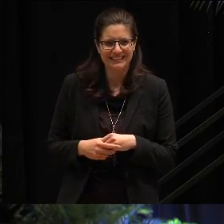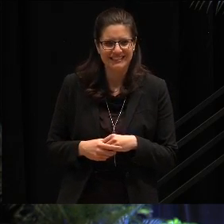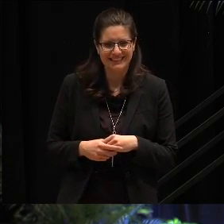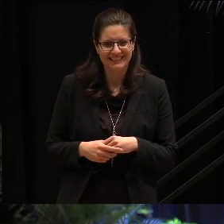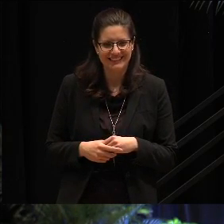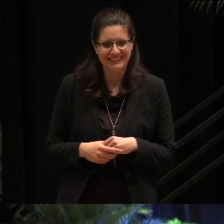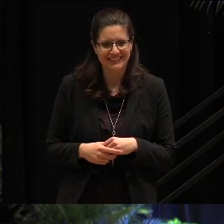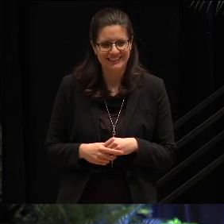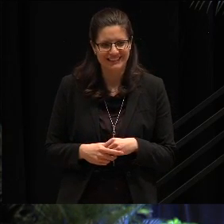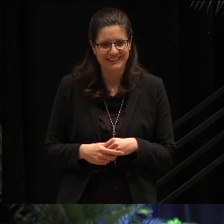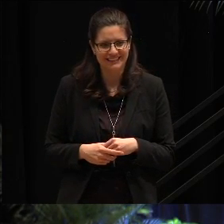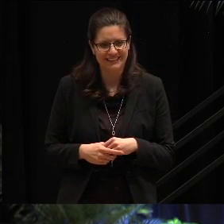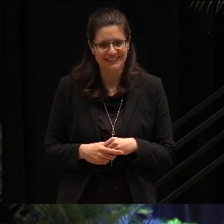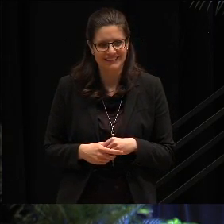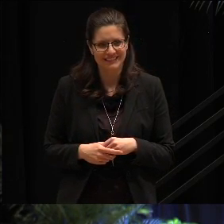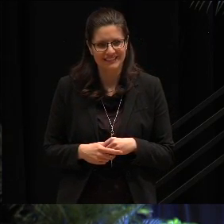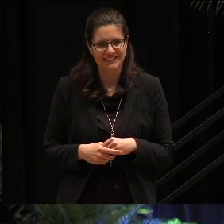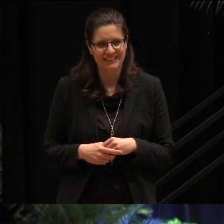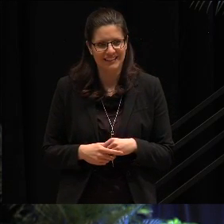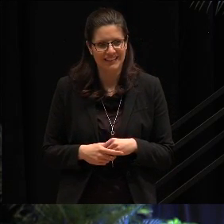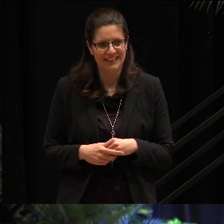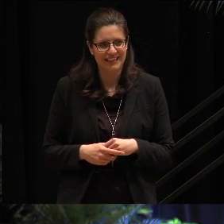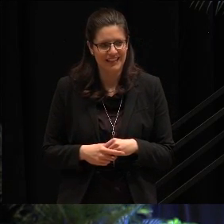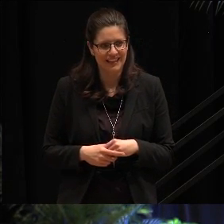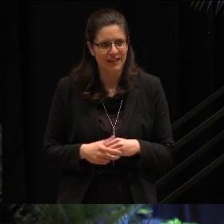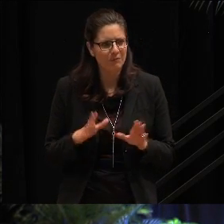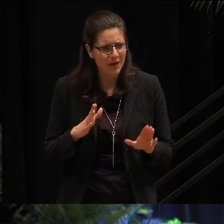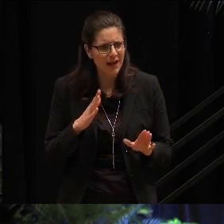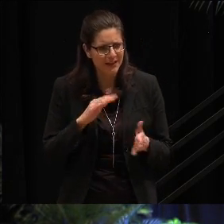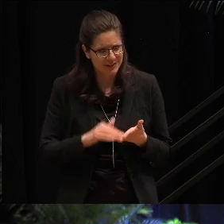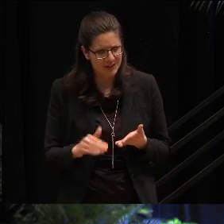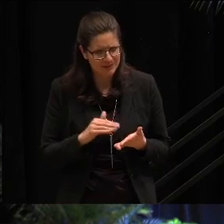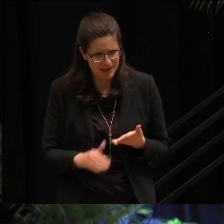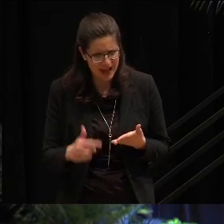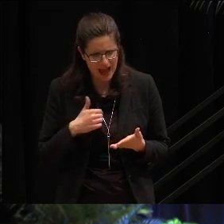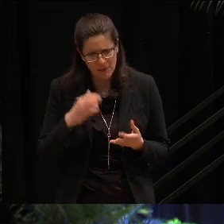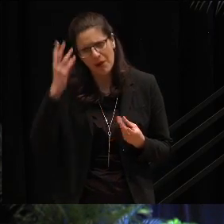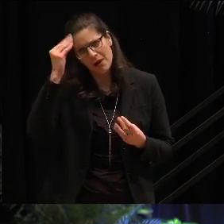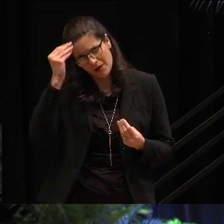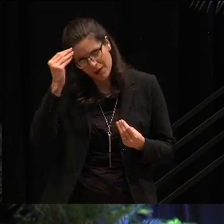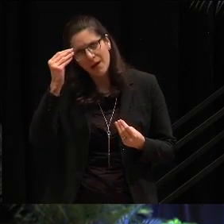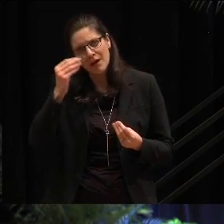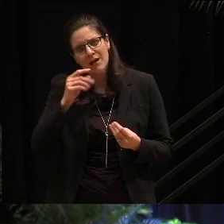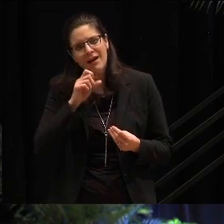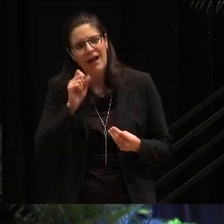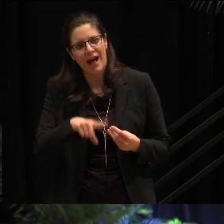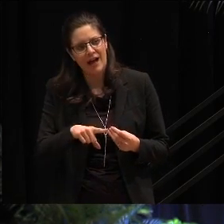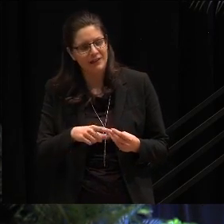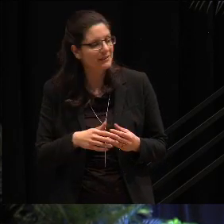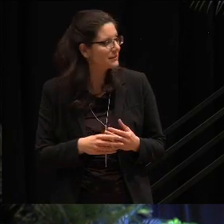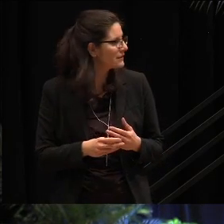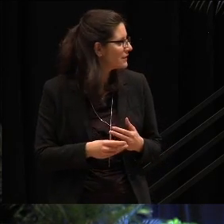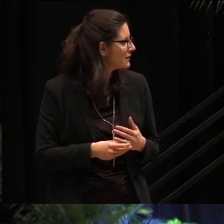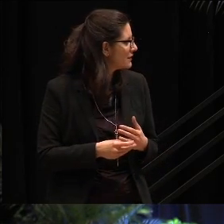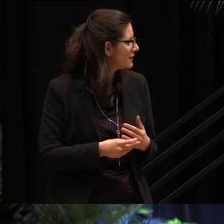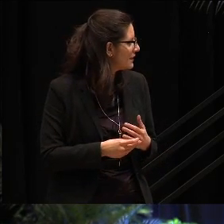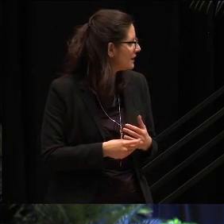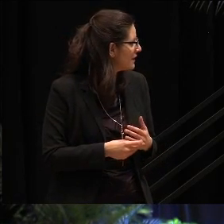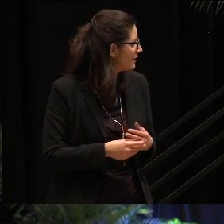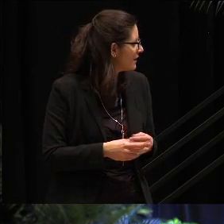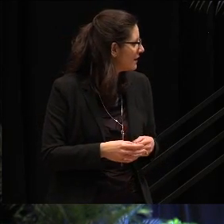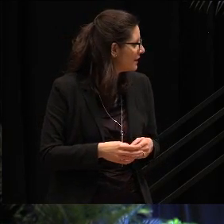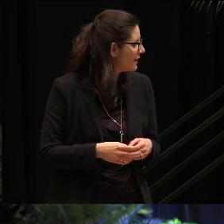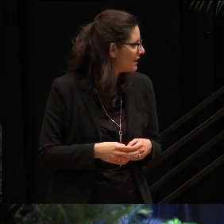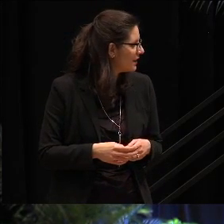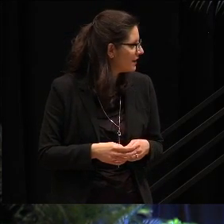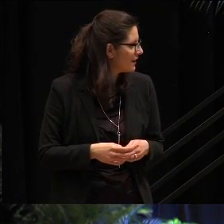did. I think it's a question, what would this panel have looked like if Hillary was president? Let me formulate my own question. I thought you did. I thought you asked,